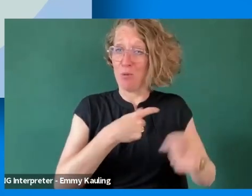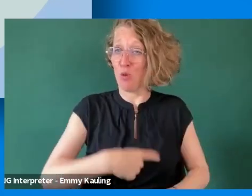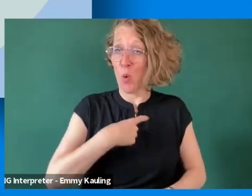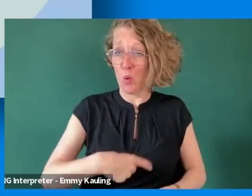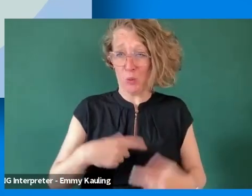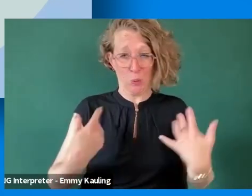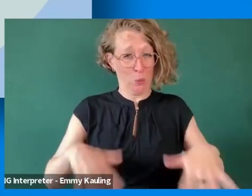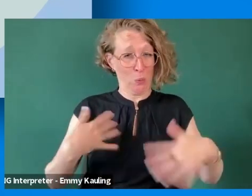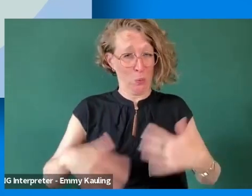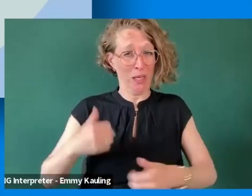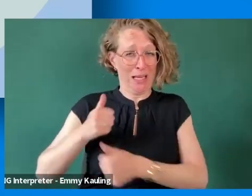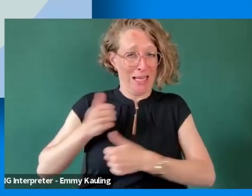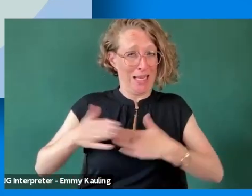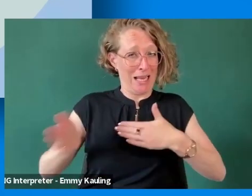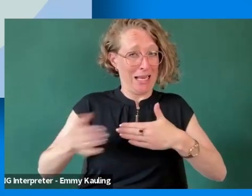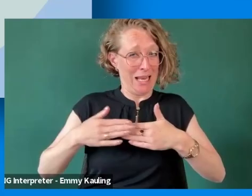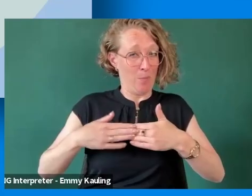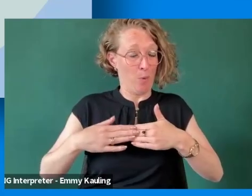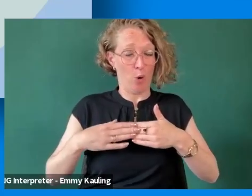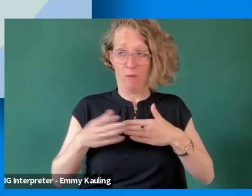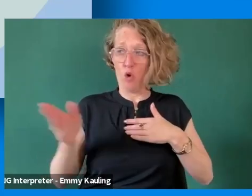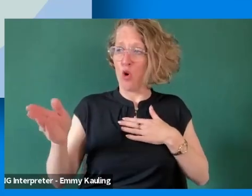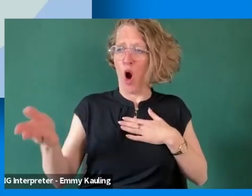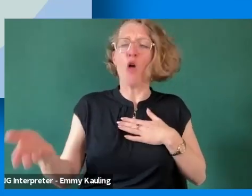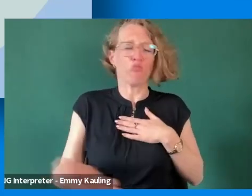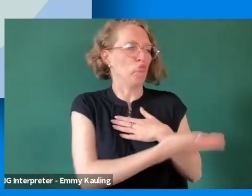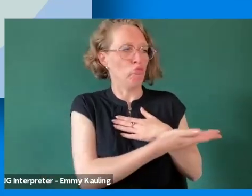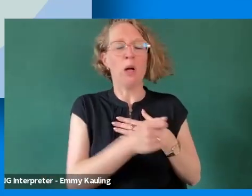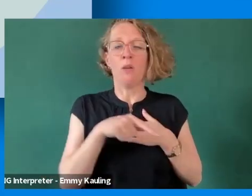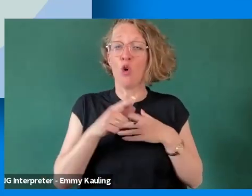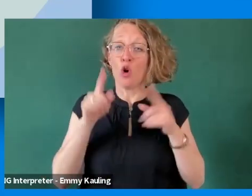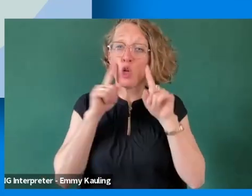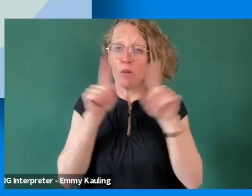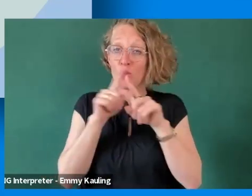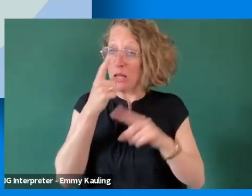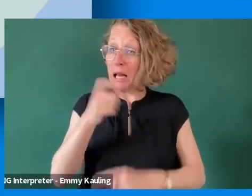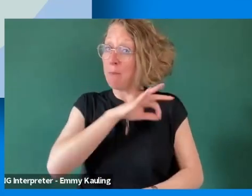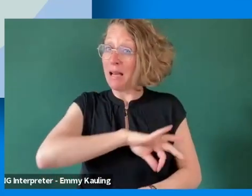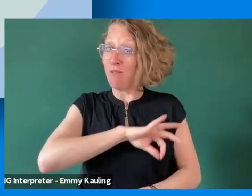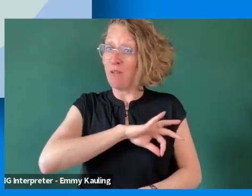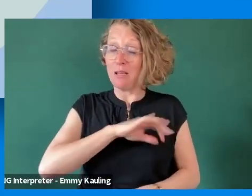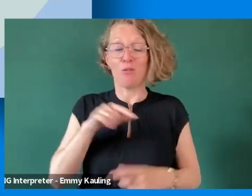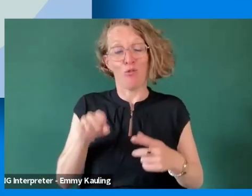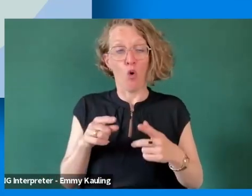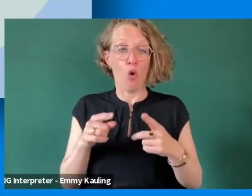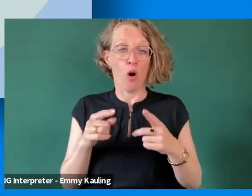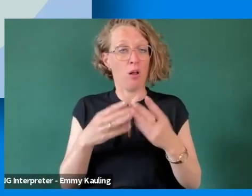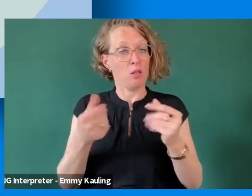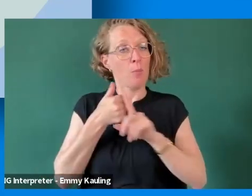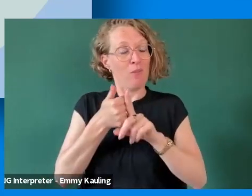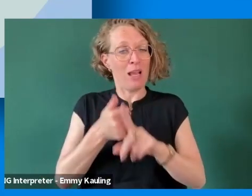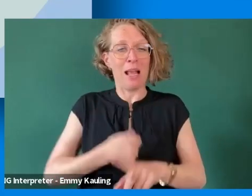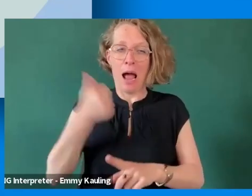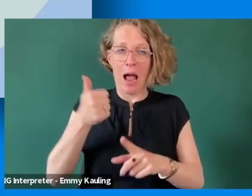critical gatekeeper for knowledge of who inside that particular university might benefit from some advice on how to make a